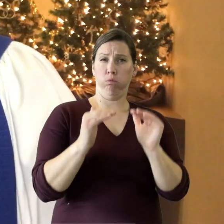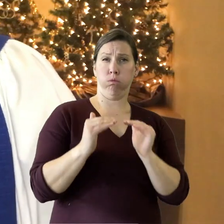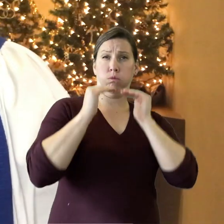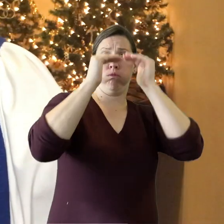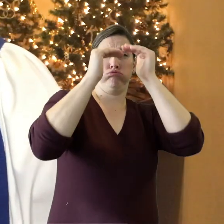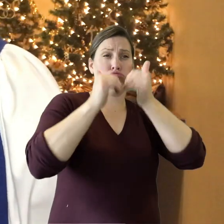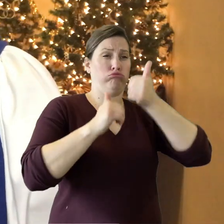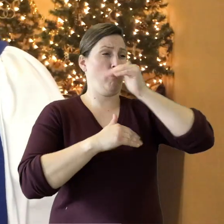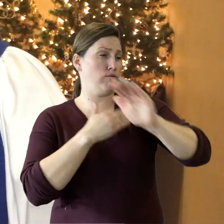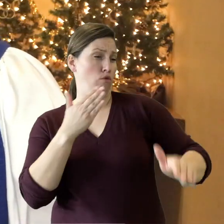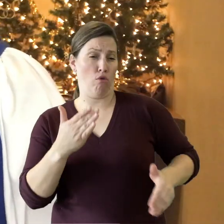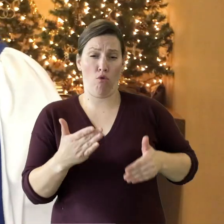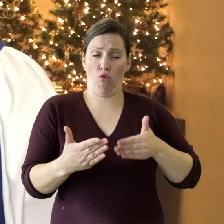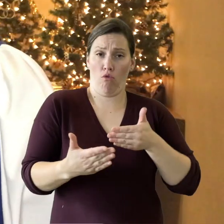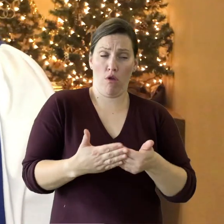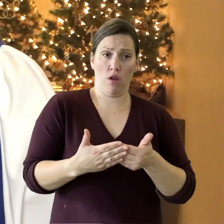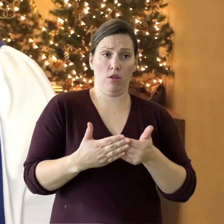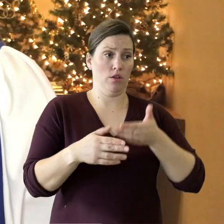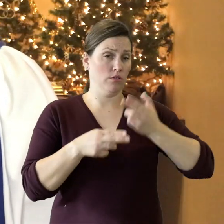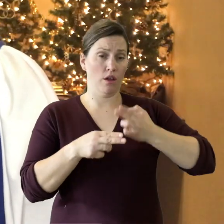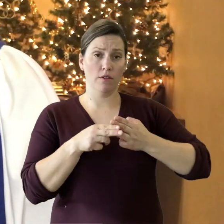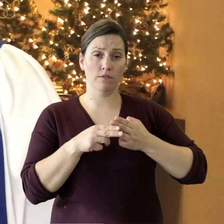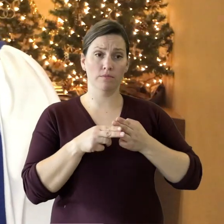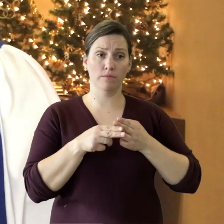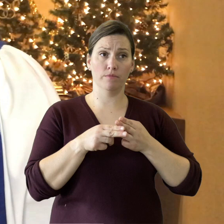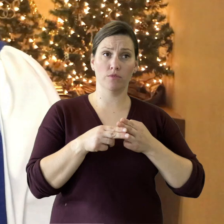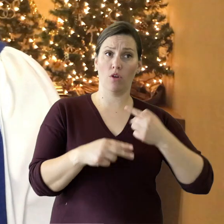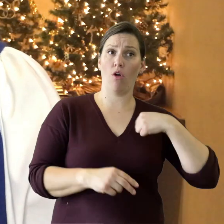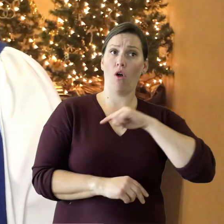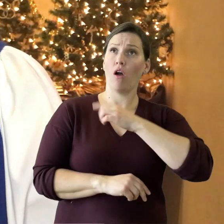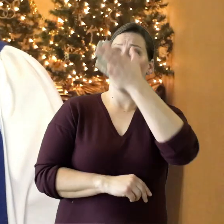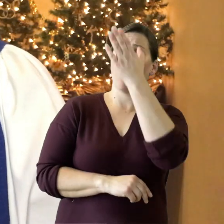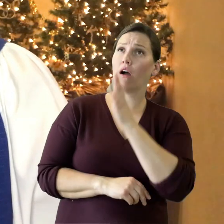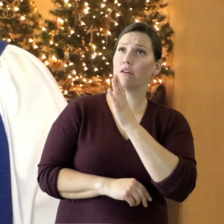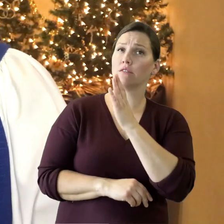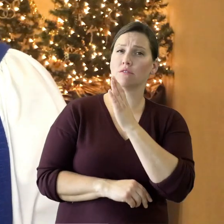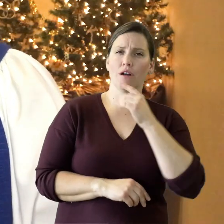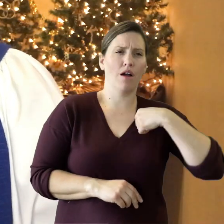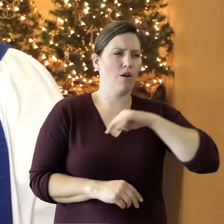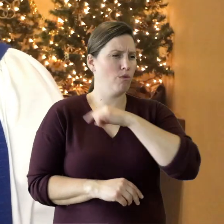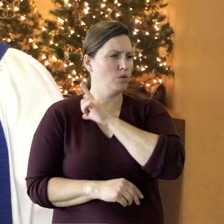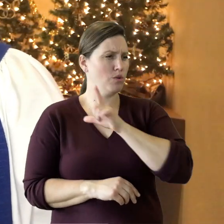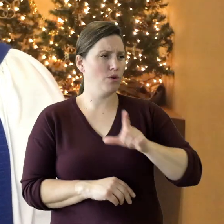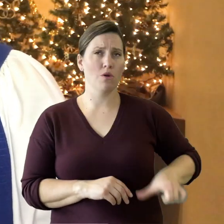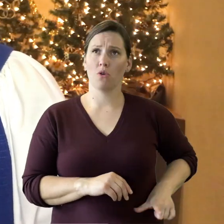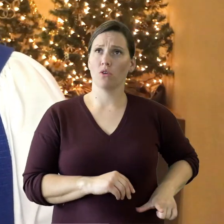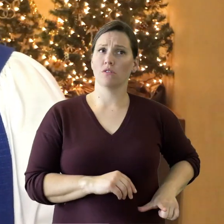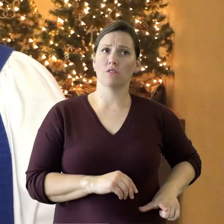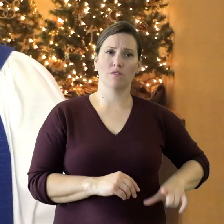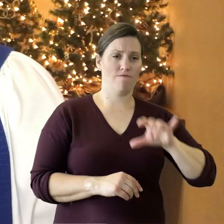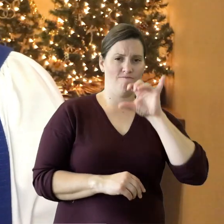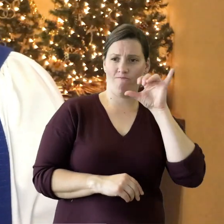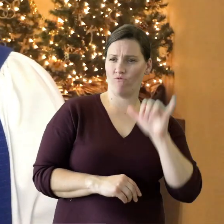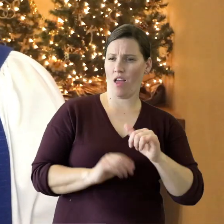name is the greatest name of all. It's the name of our God and our